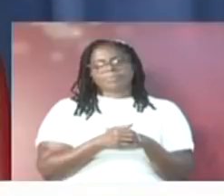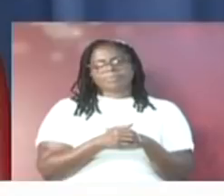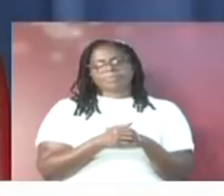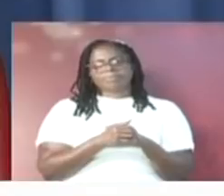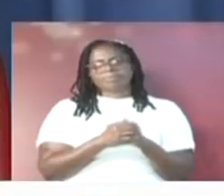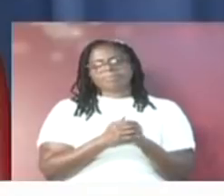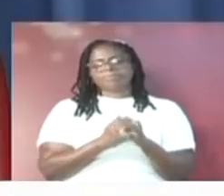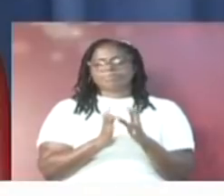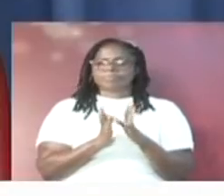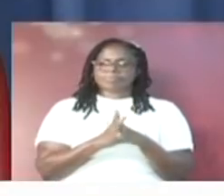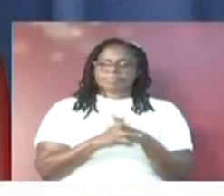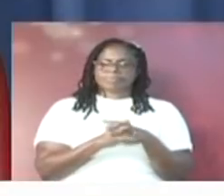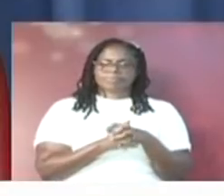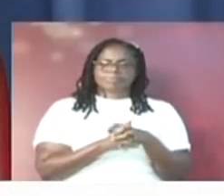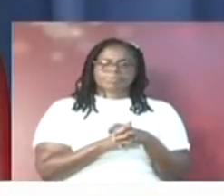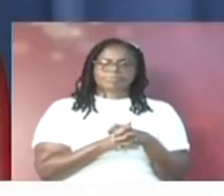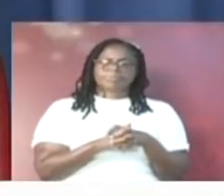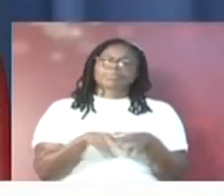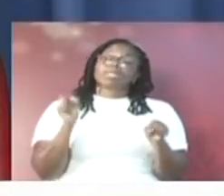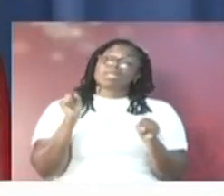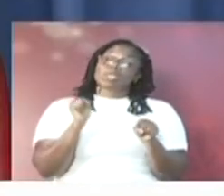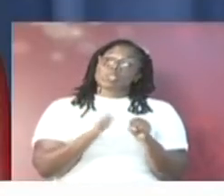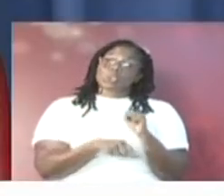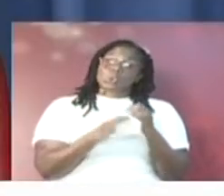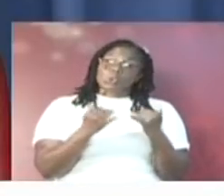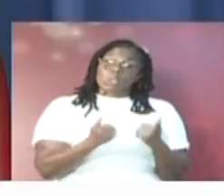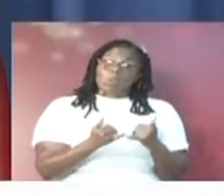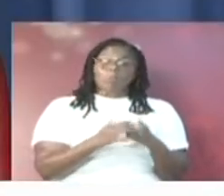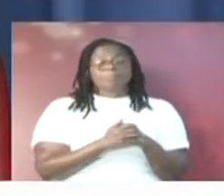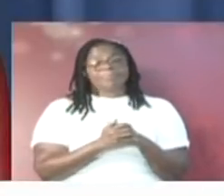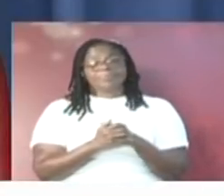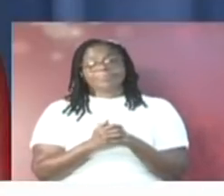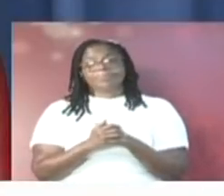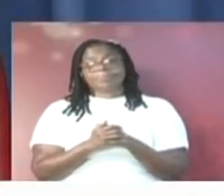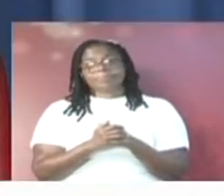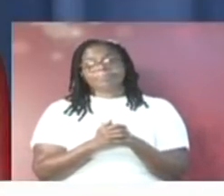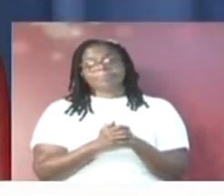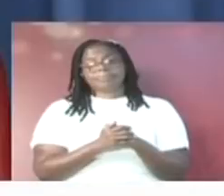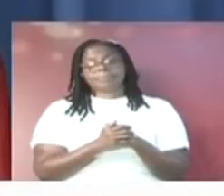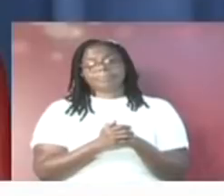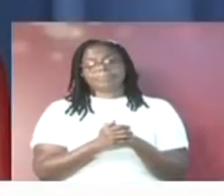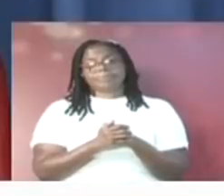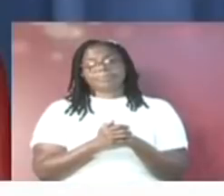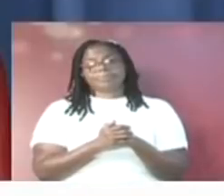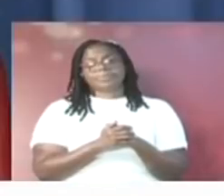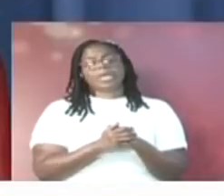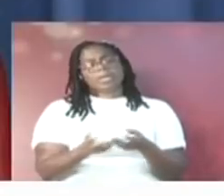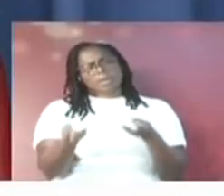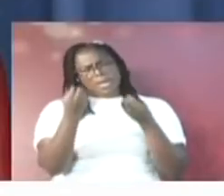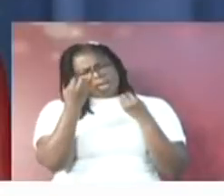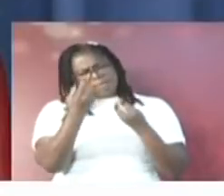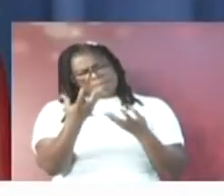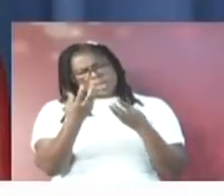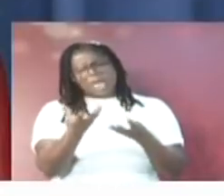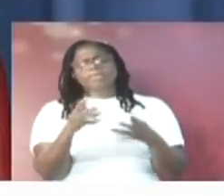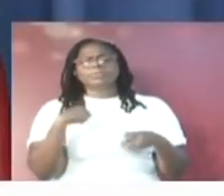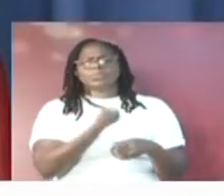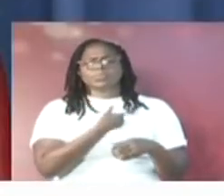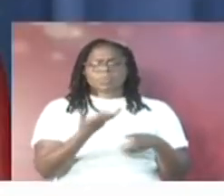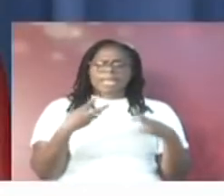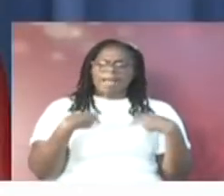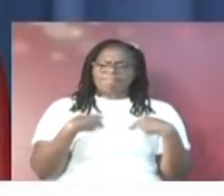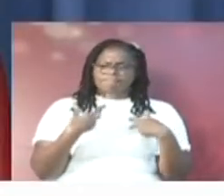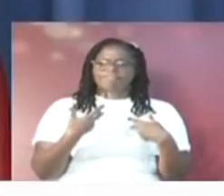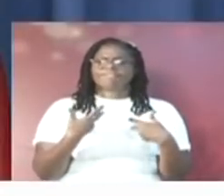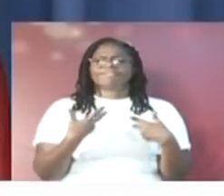purchase. So I did also see among the information that we get daily in the public domain is